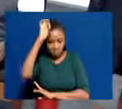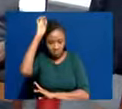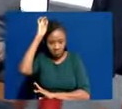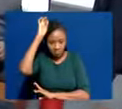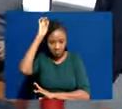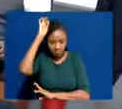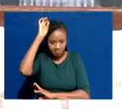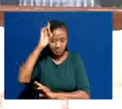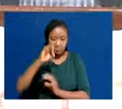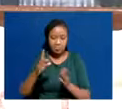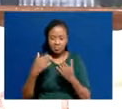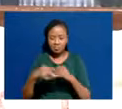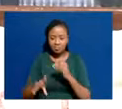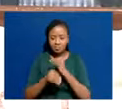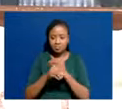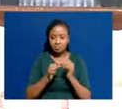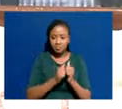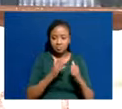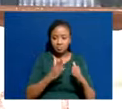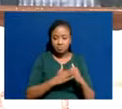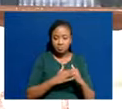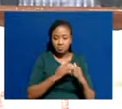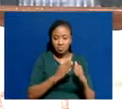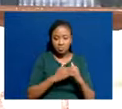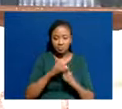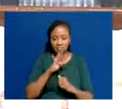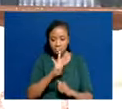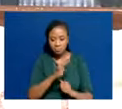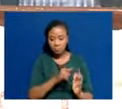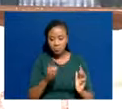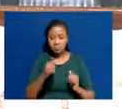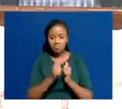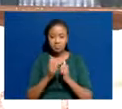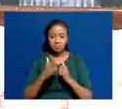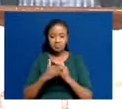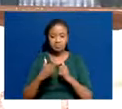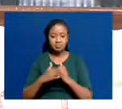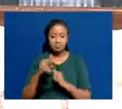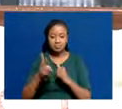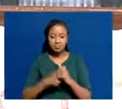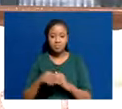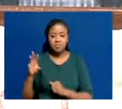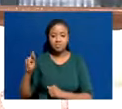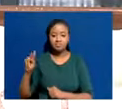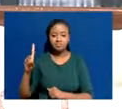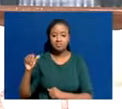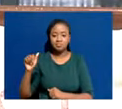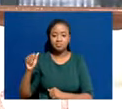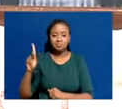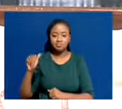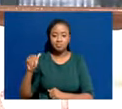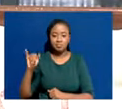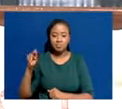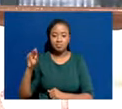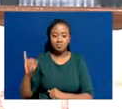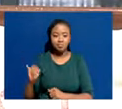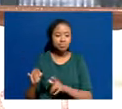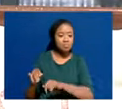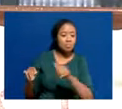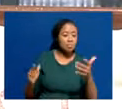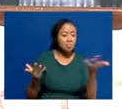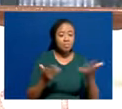And then Dakaine, 1994 to 1997. After that, which other source of water? In fact, it was built to forecast the